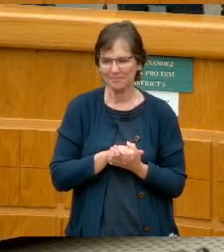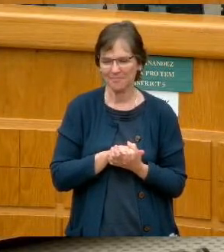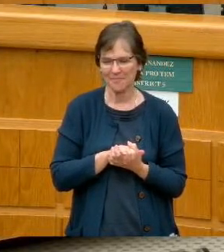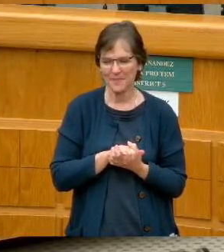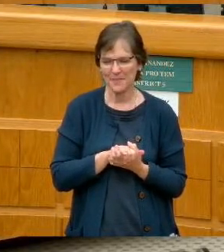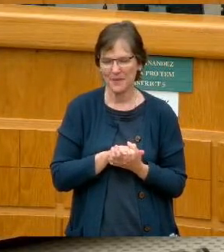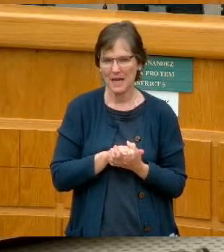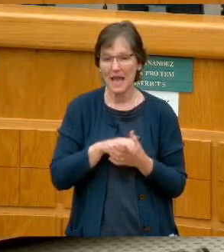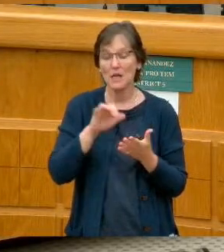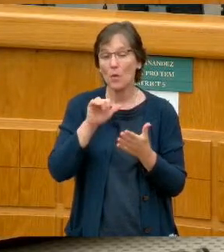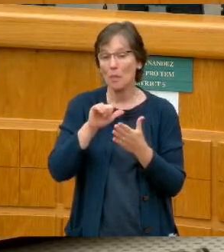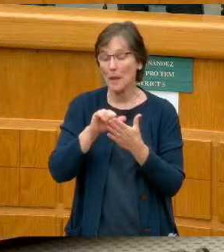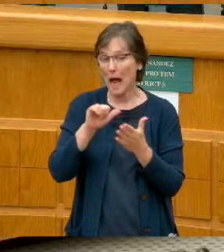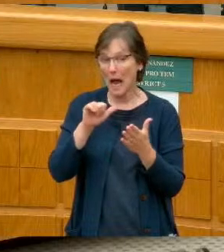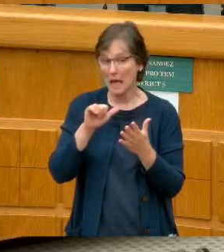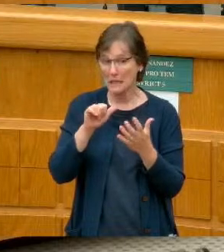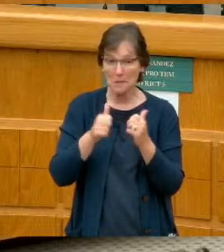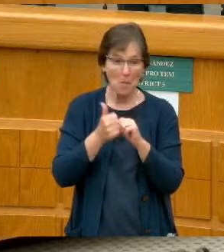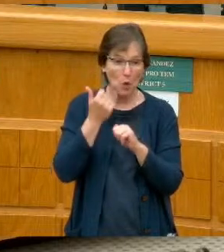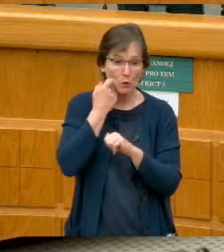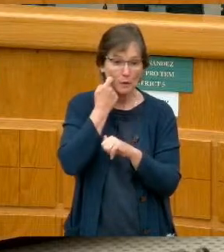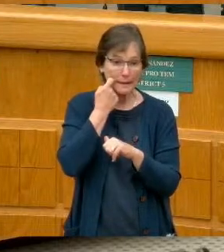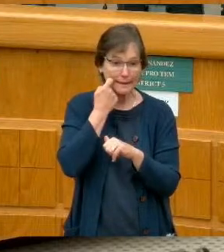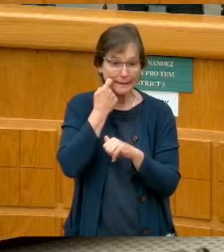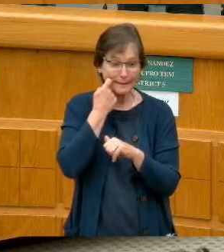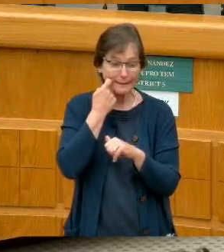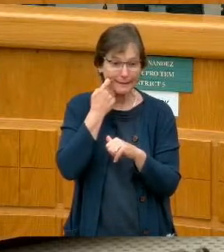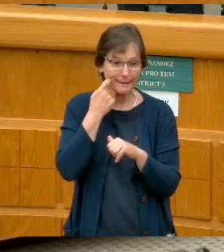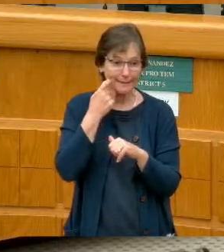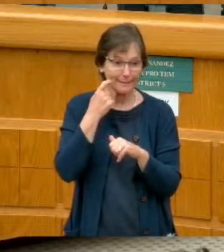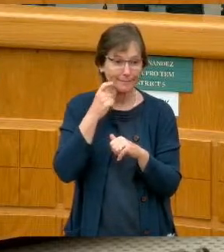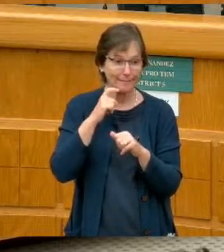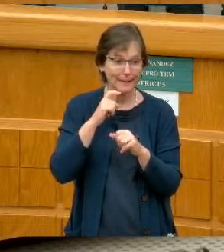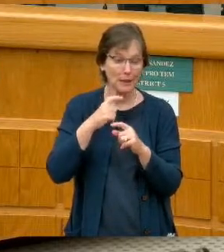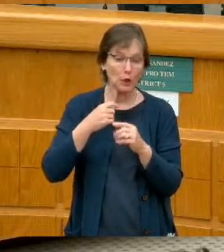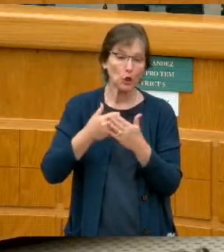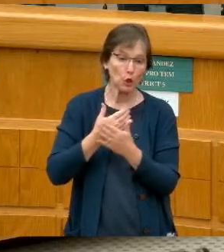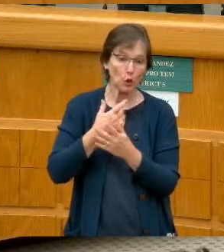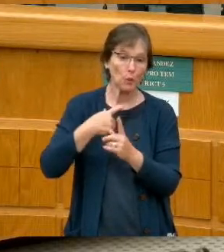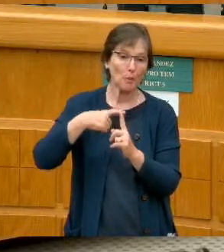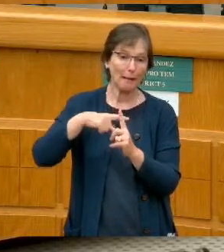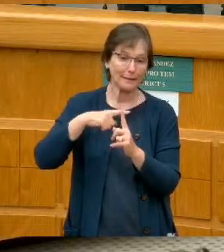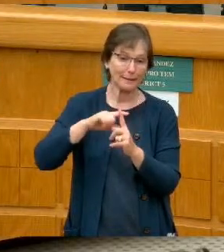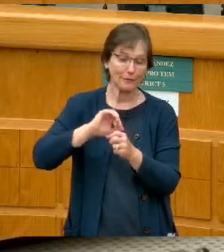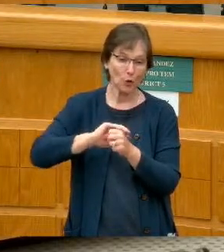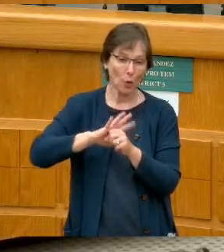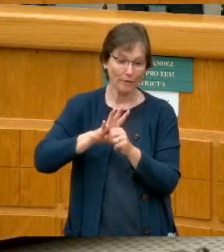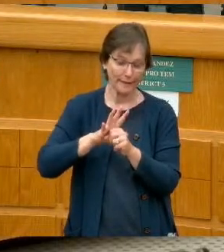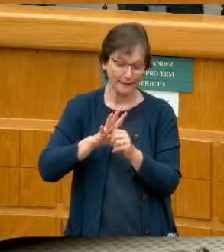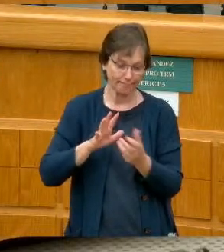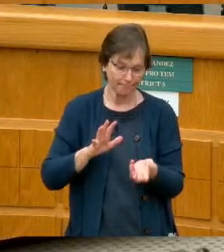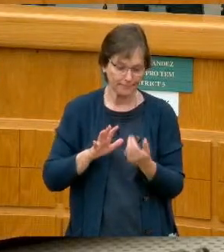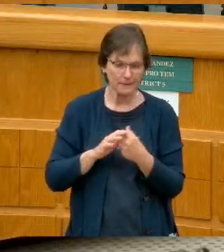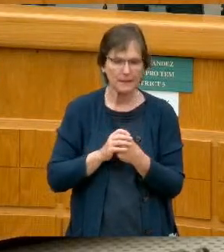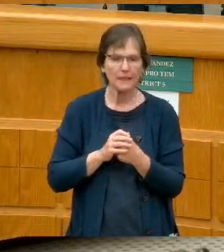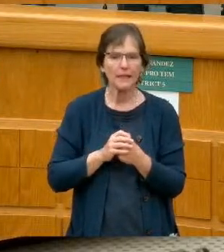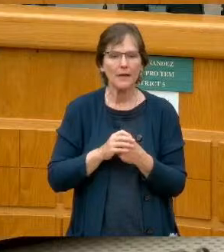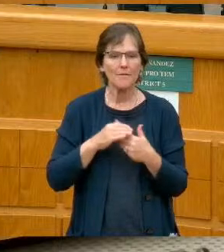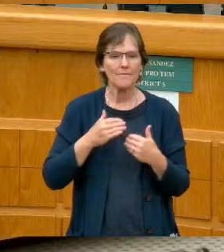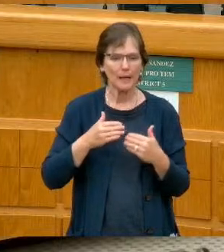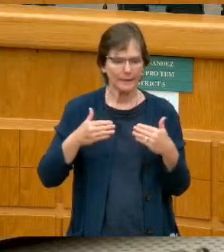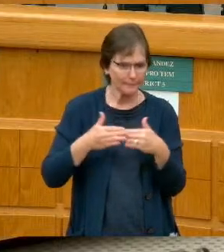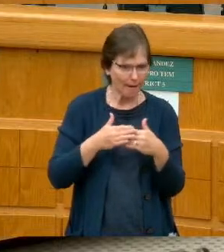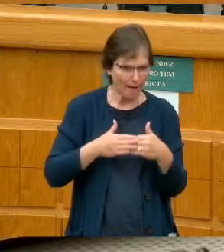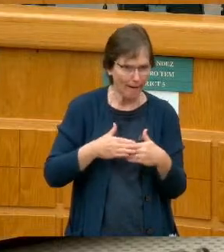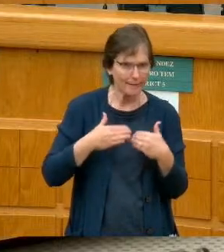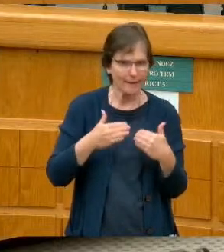Okay, so that's the most recent cases then for today. And if we look at the next graph, we've put the